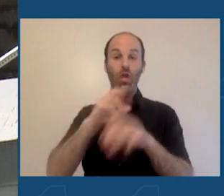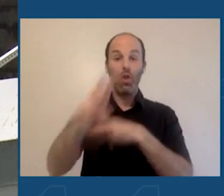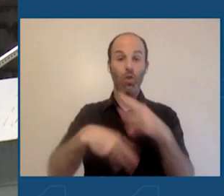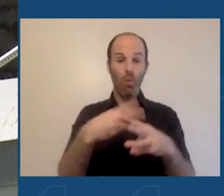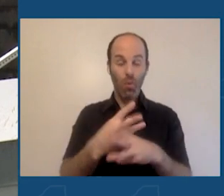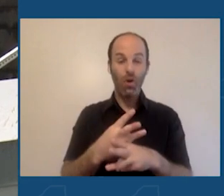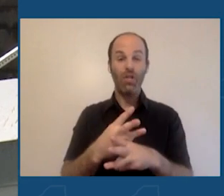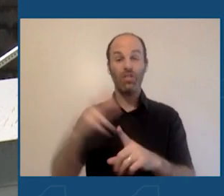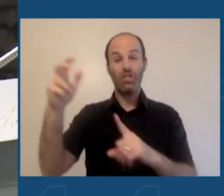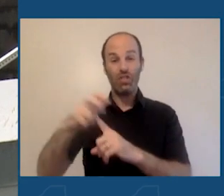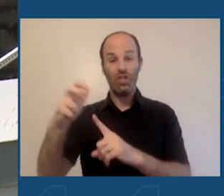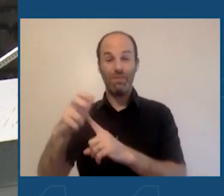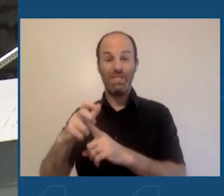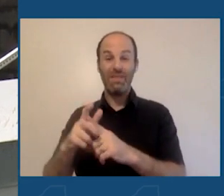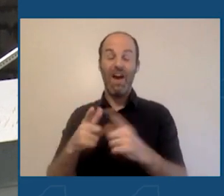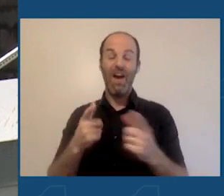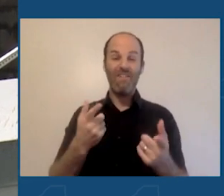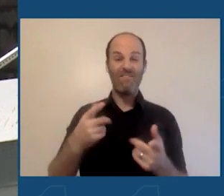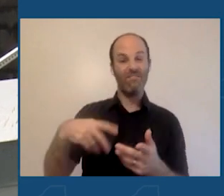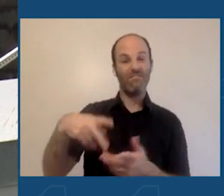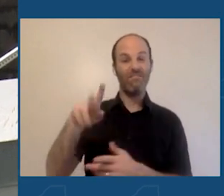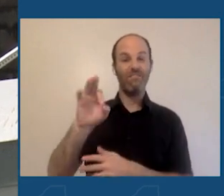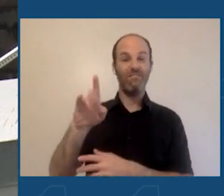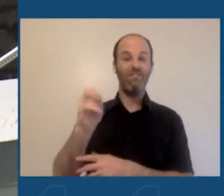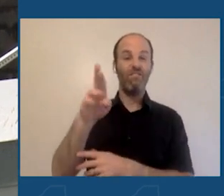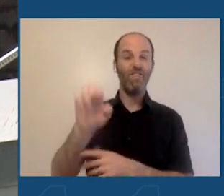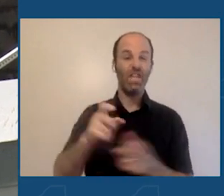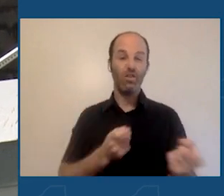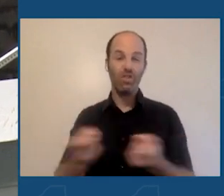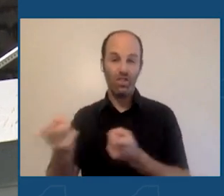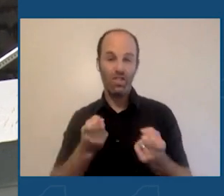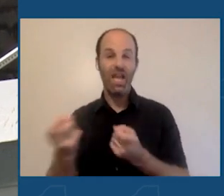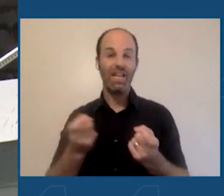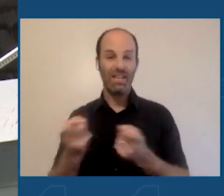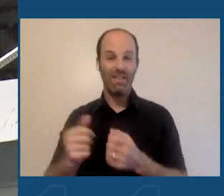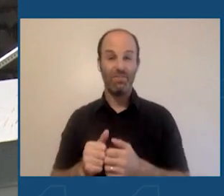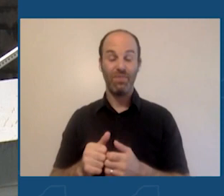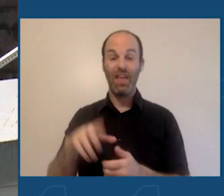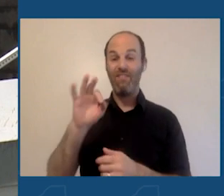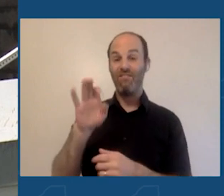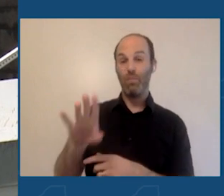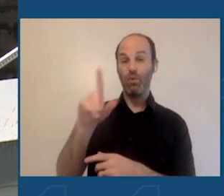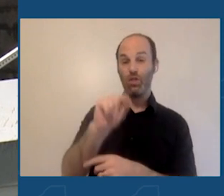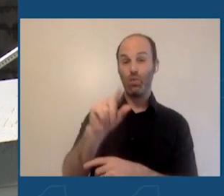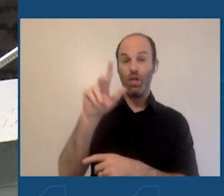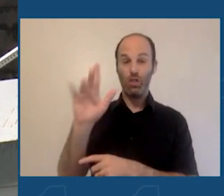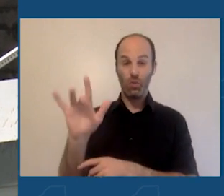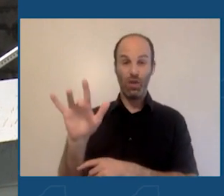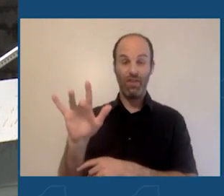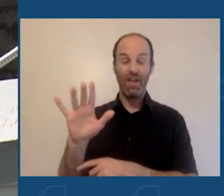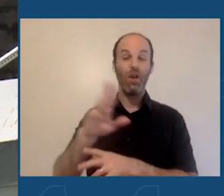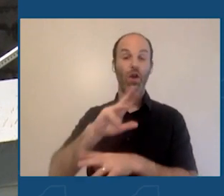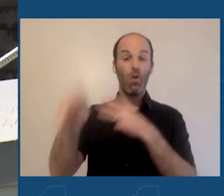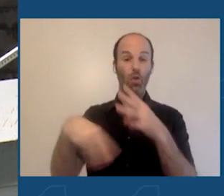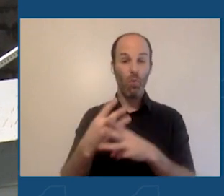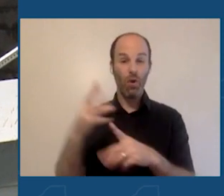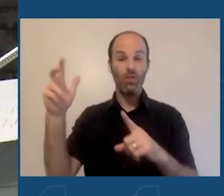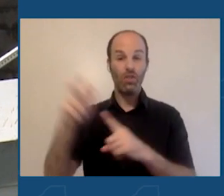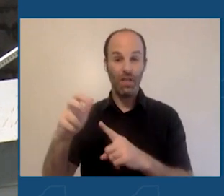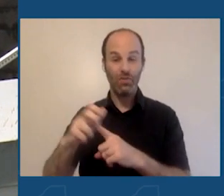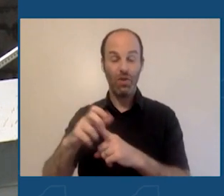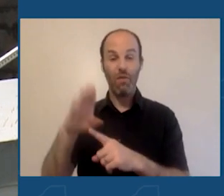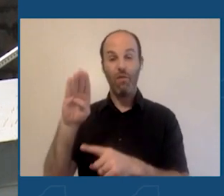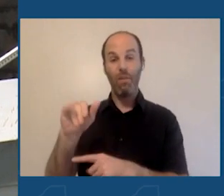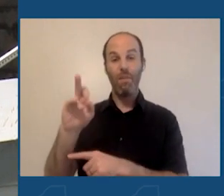Skating in the Olympic Center. In February of 2025, we're hosting the World Championships for bobsled skeleton right here at Mount Van